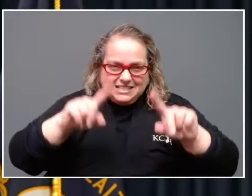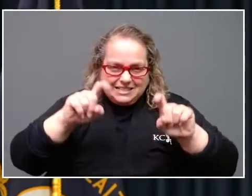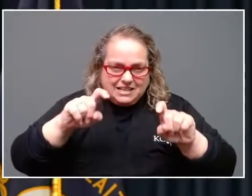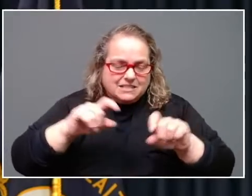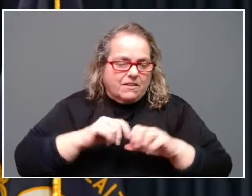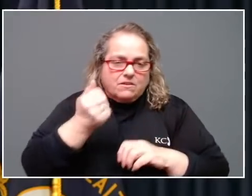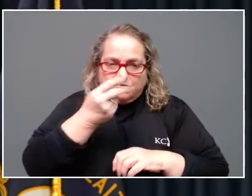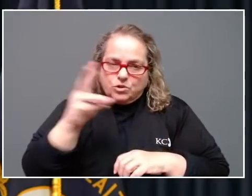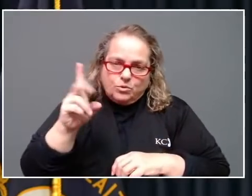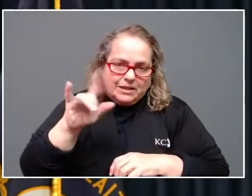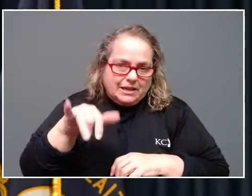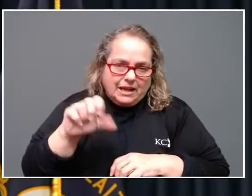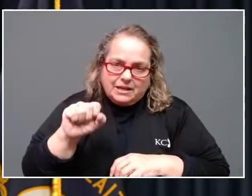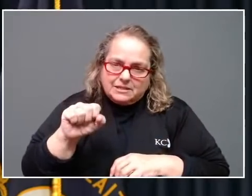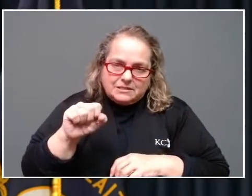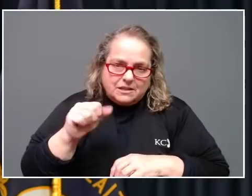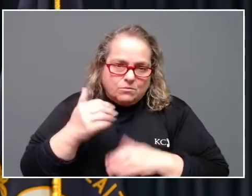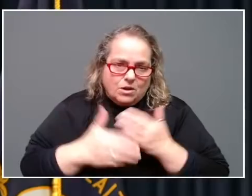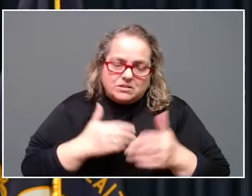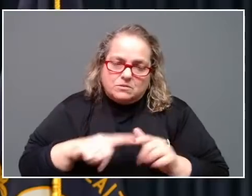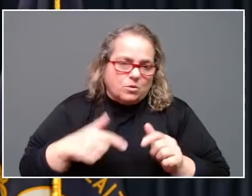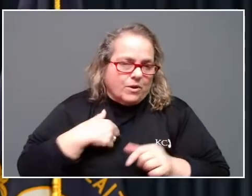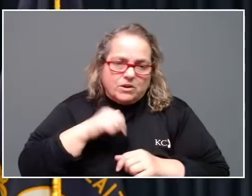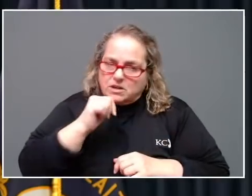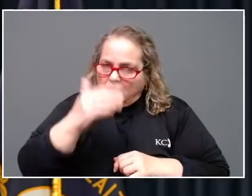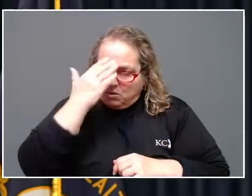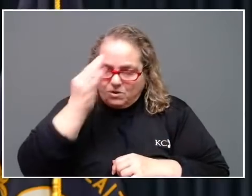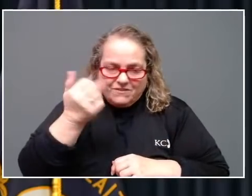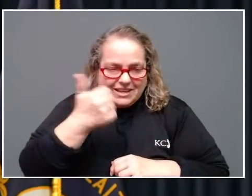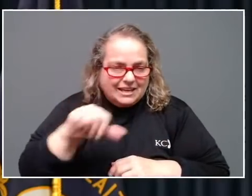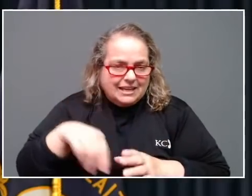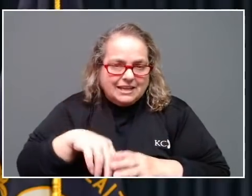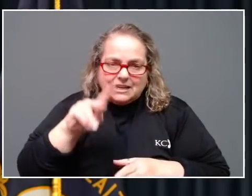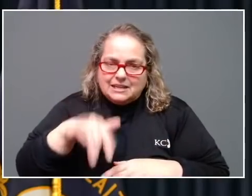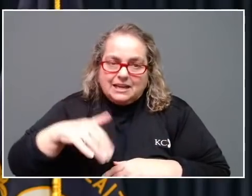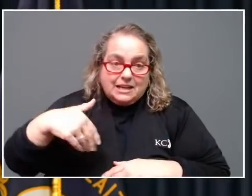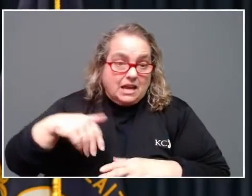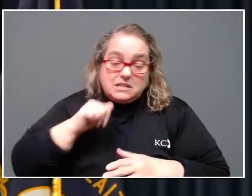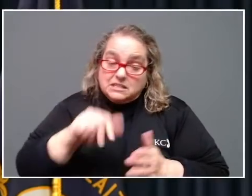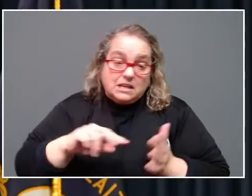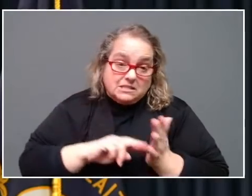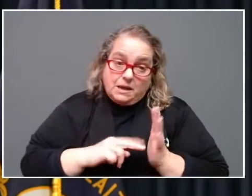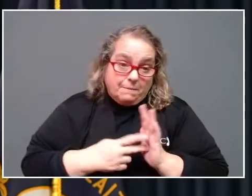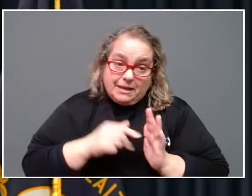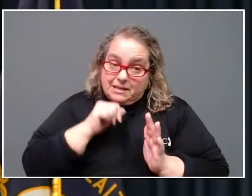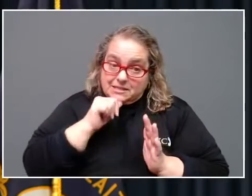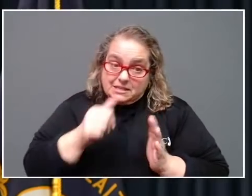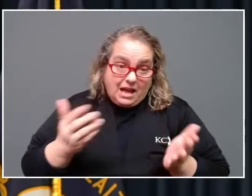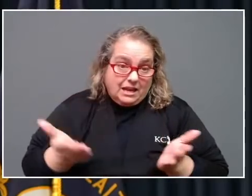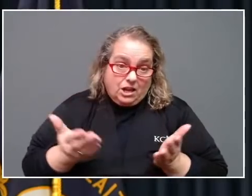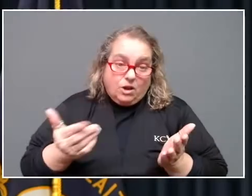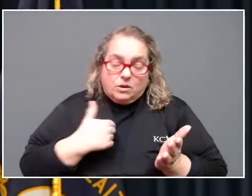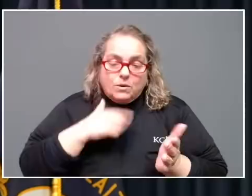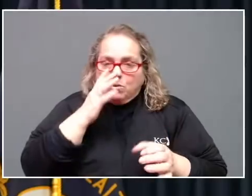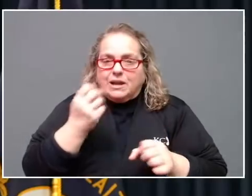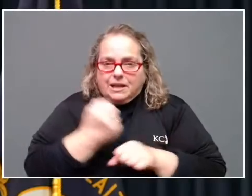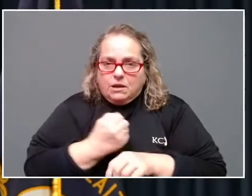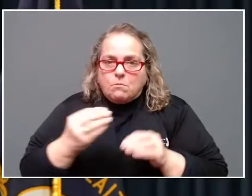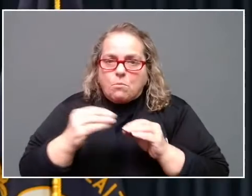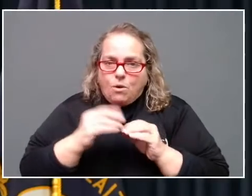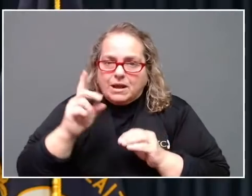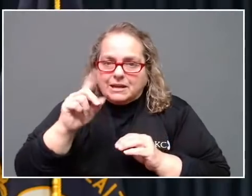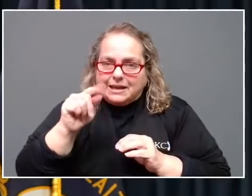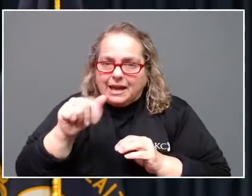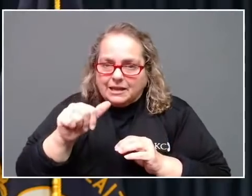processes. So we are not aware of any of it in Kentucky yet, though that doesn't mean it's not here. And we'll get more data in the weeks ahead as we see